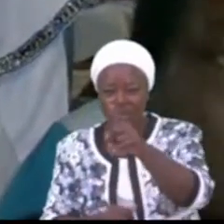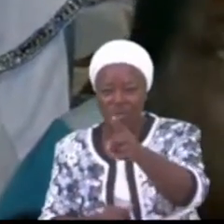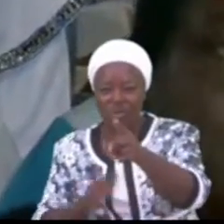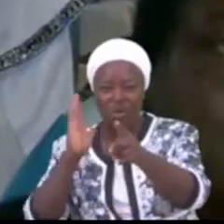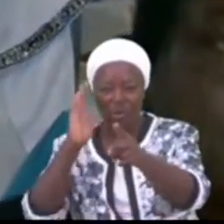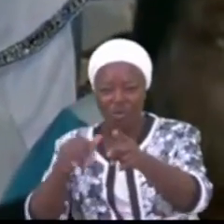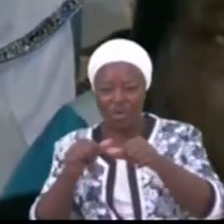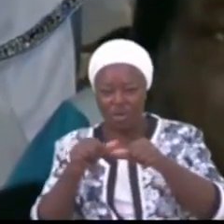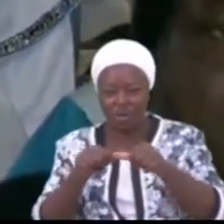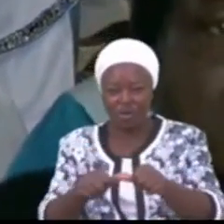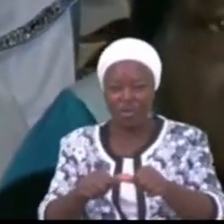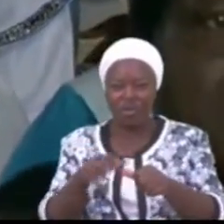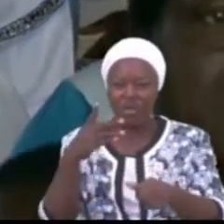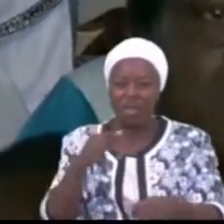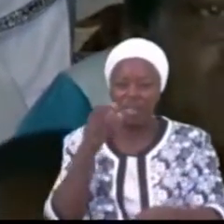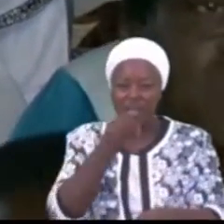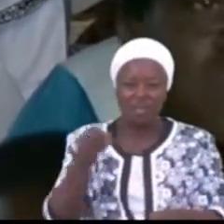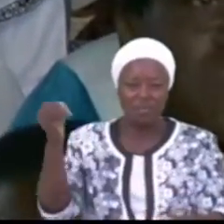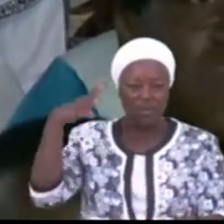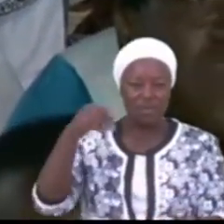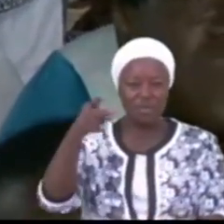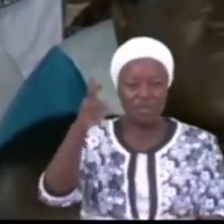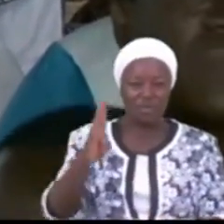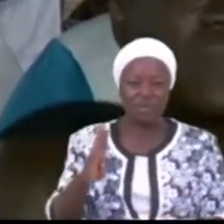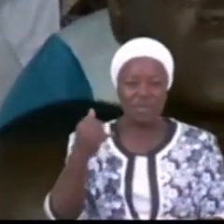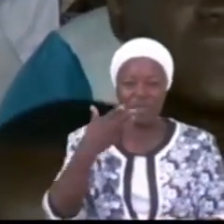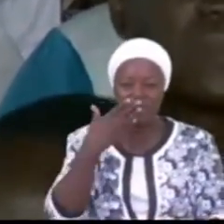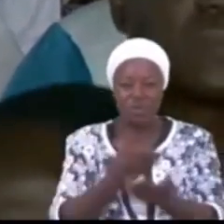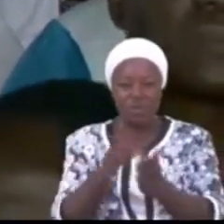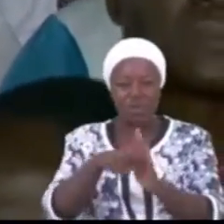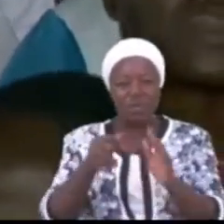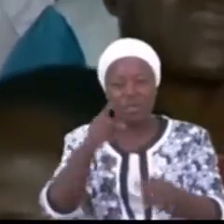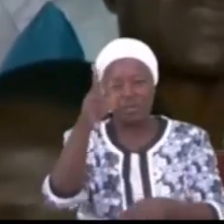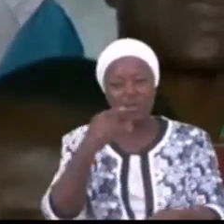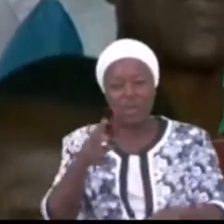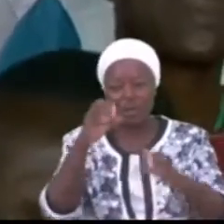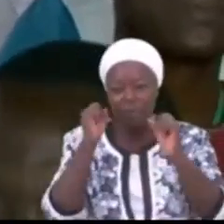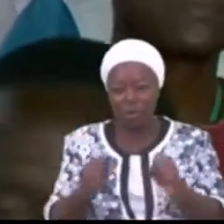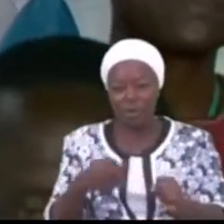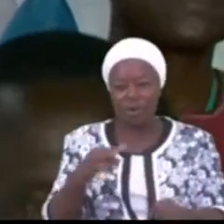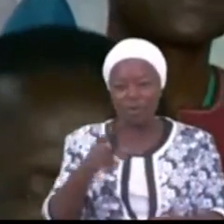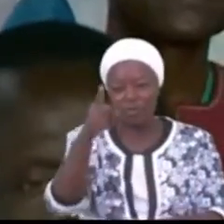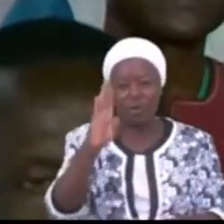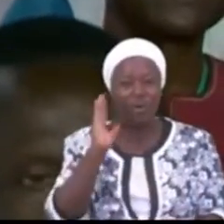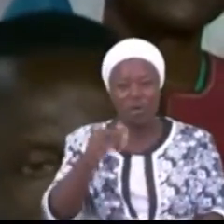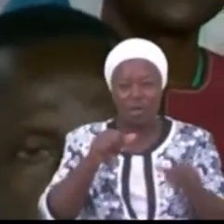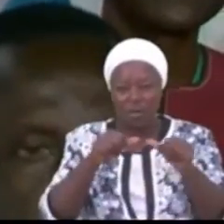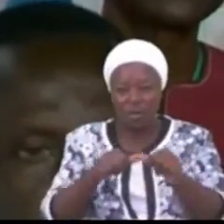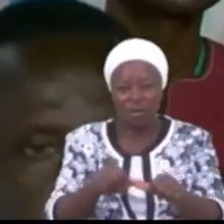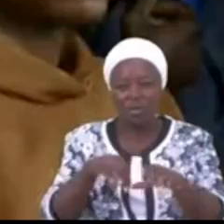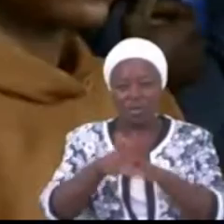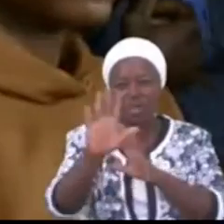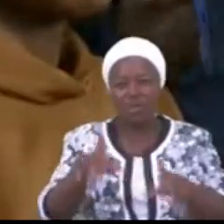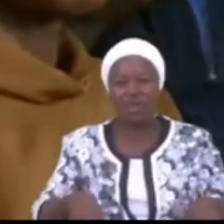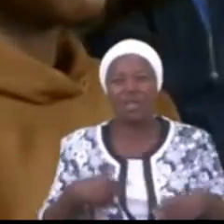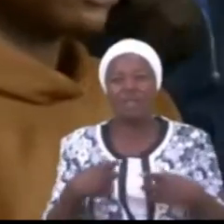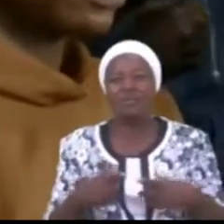The grace of God, the goodness of God, the power of God will continue in your